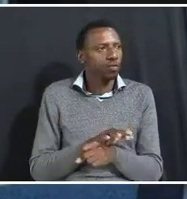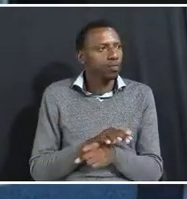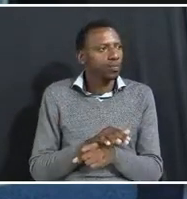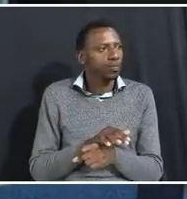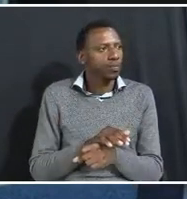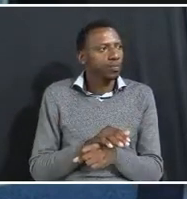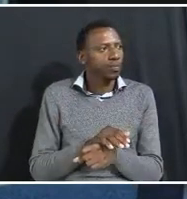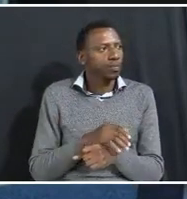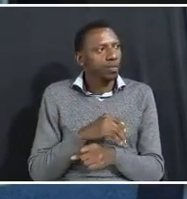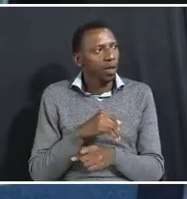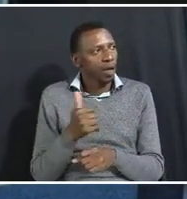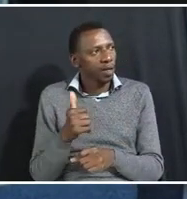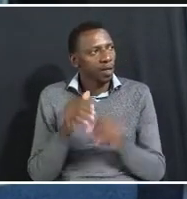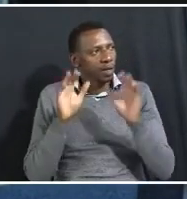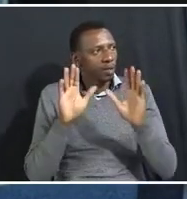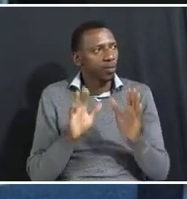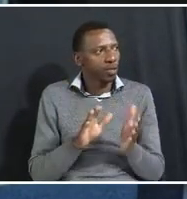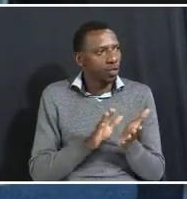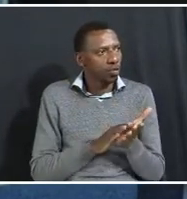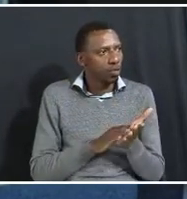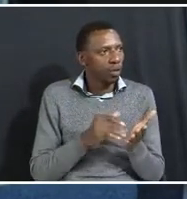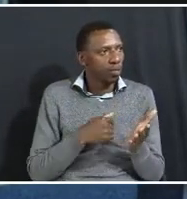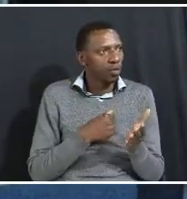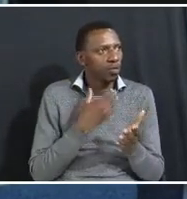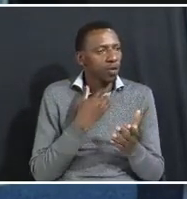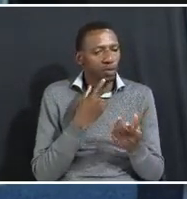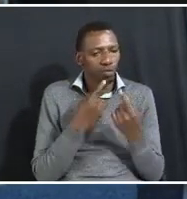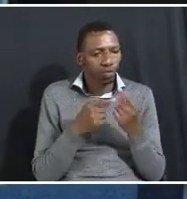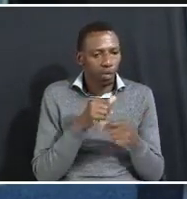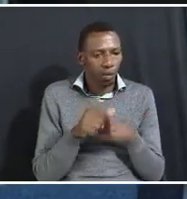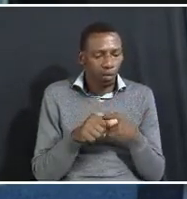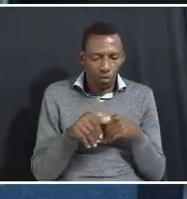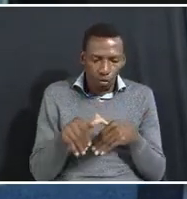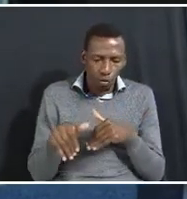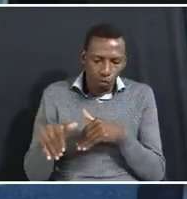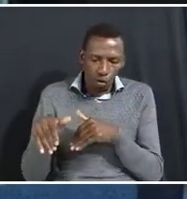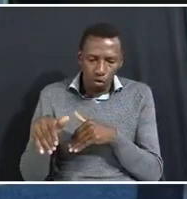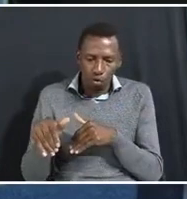those. There's another important comment I want to make on the tracking.